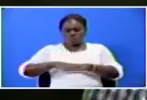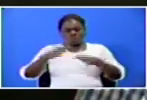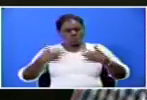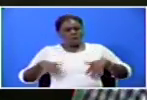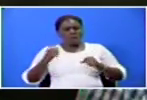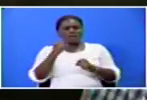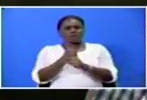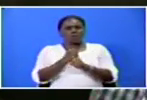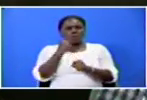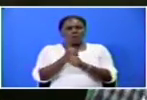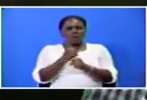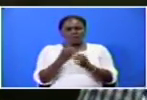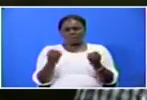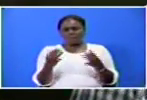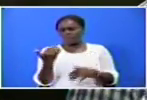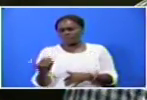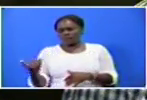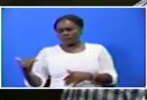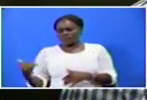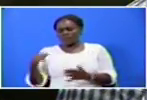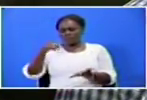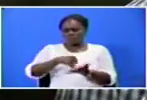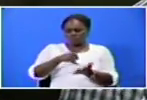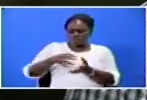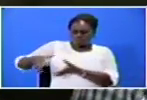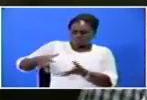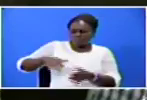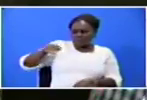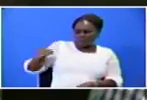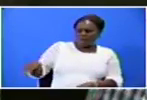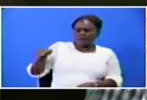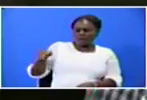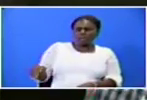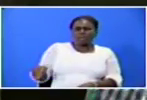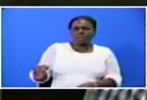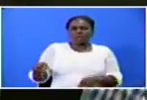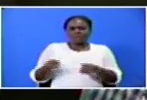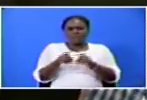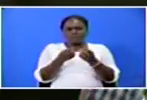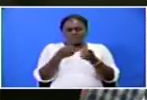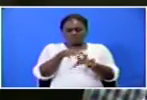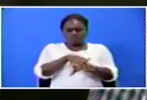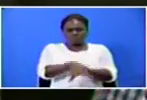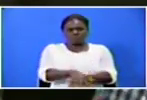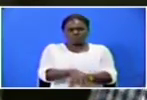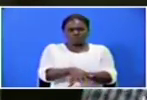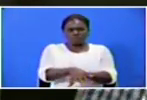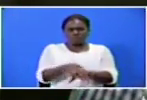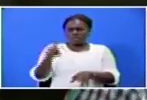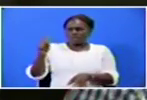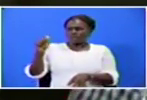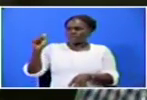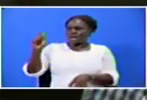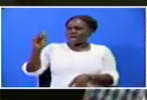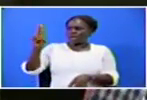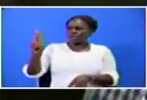working with the thousands of kids, bringing them into rugby early. And that's in line with Tatu's overall plan, which is to